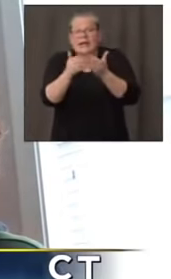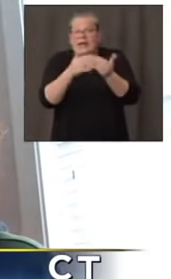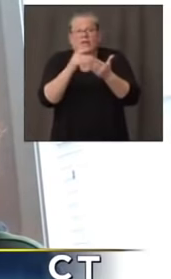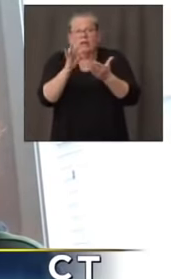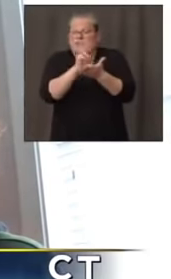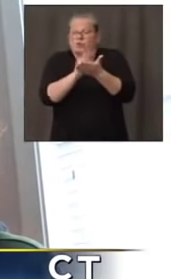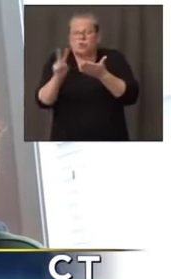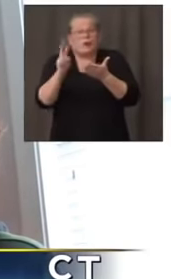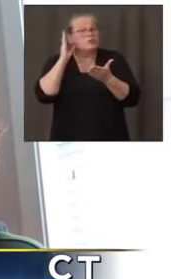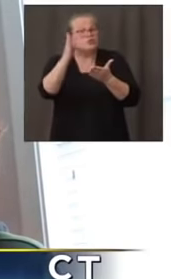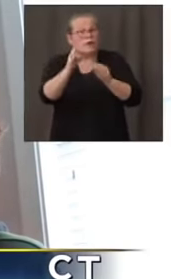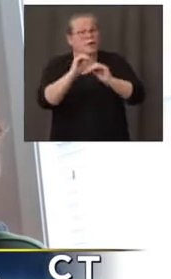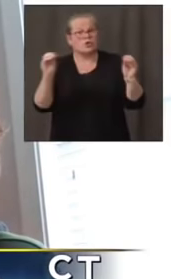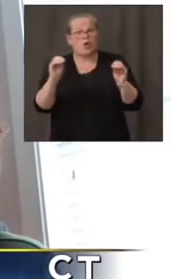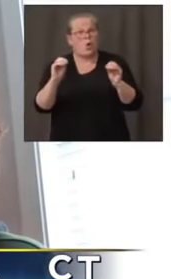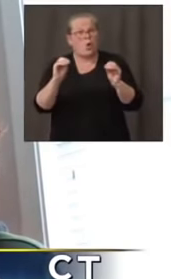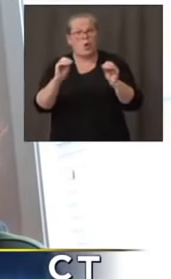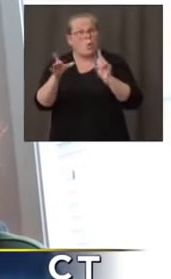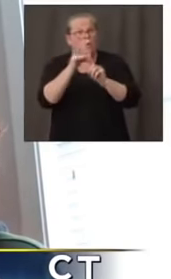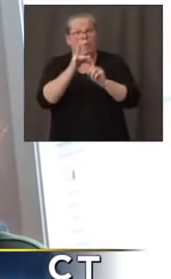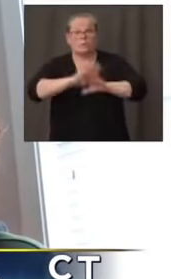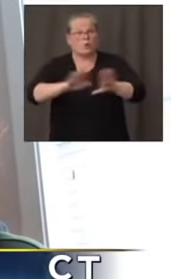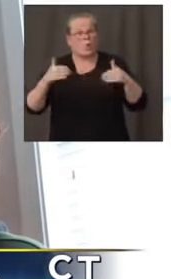be indicated.